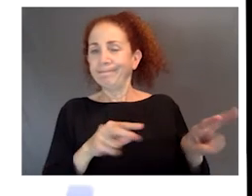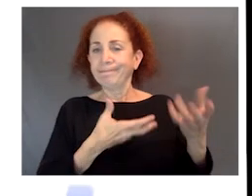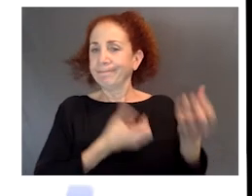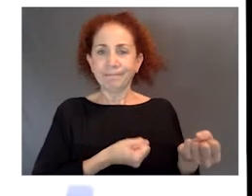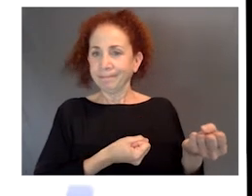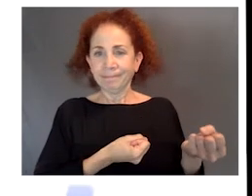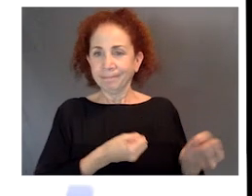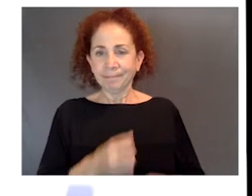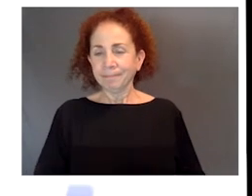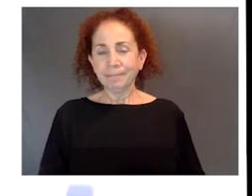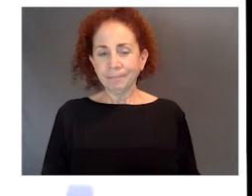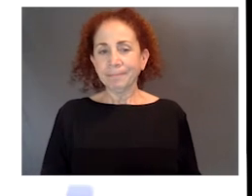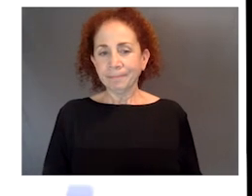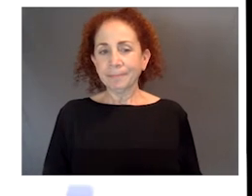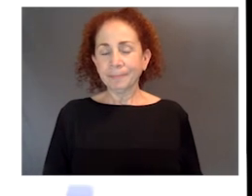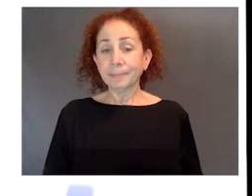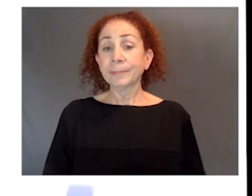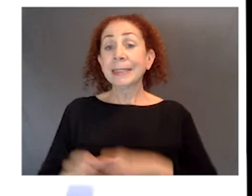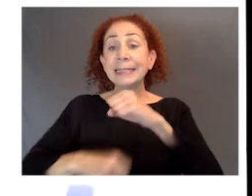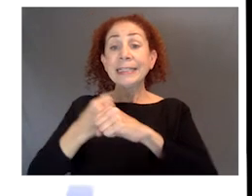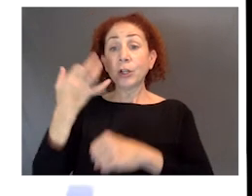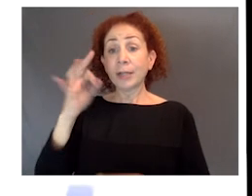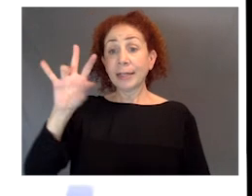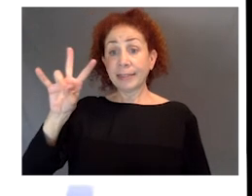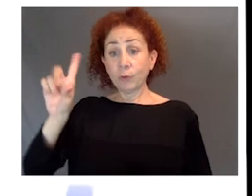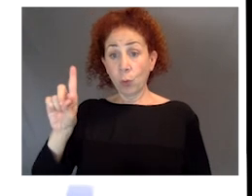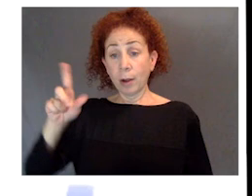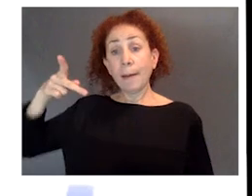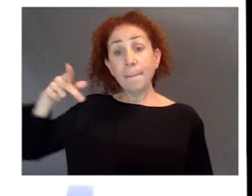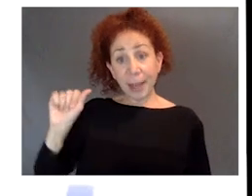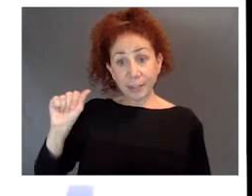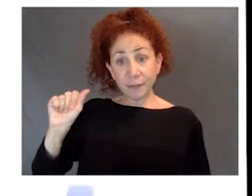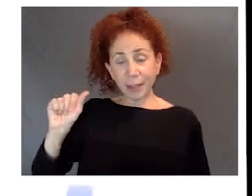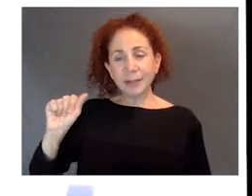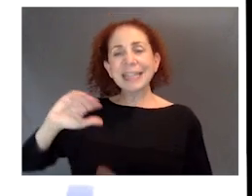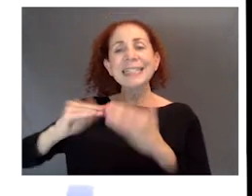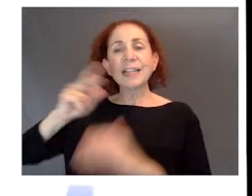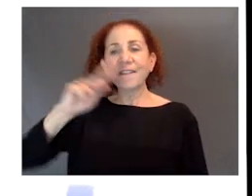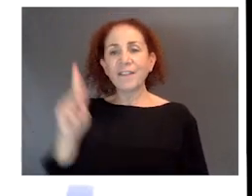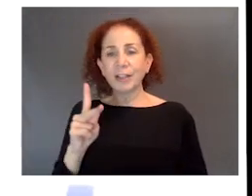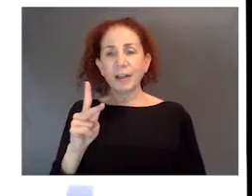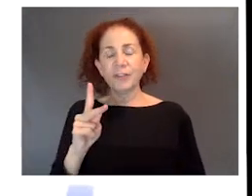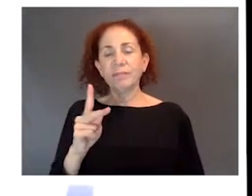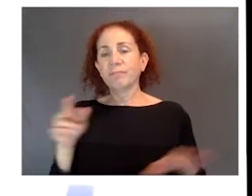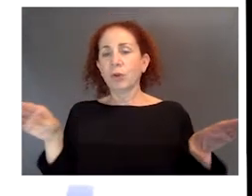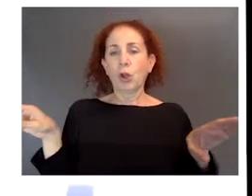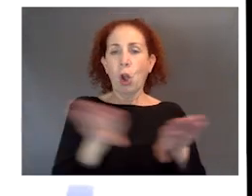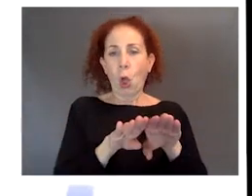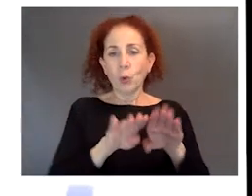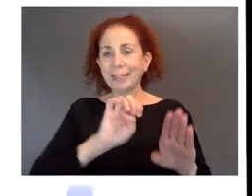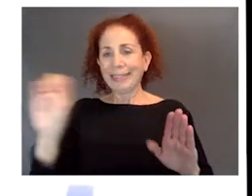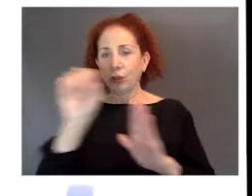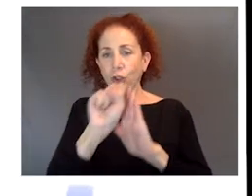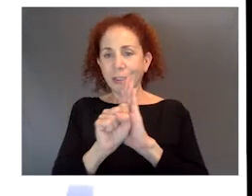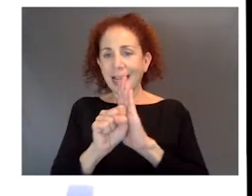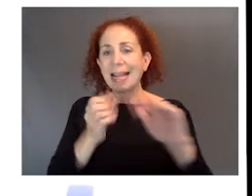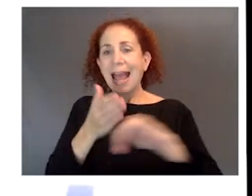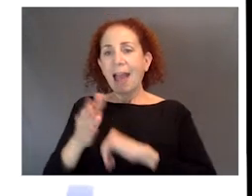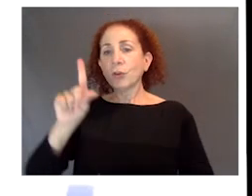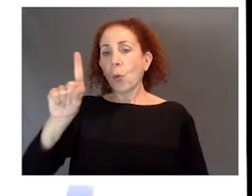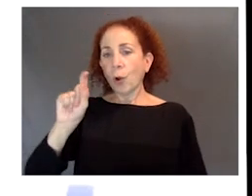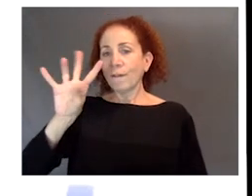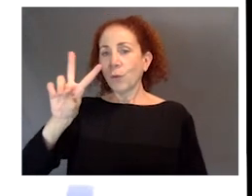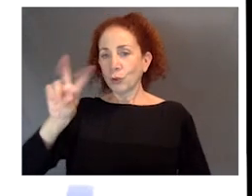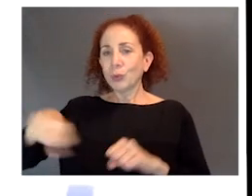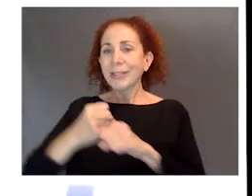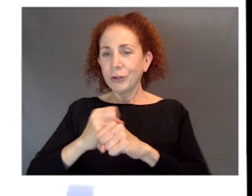question. In 1971, Pennsylvania and the city of Philadelphia shut down Eastern State after